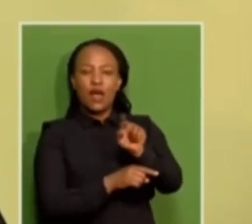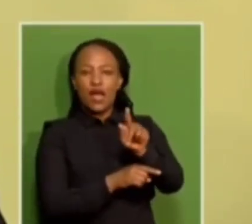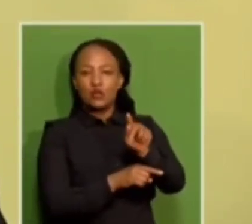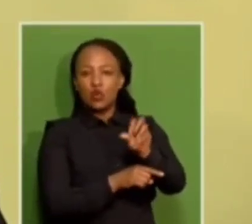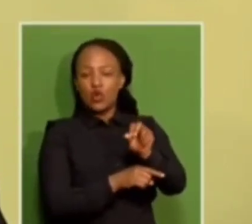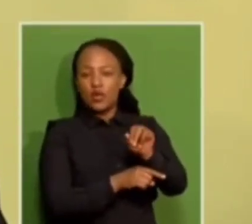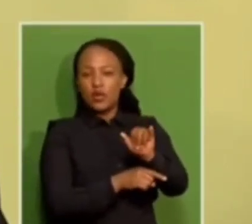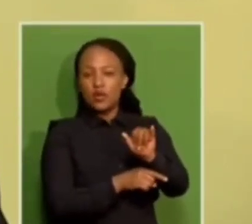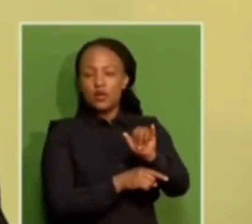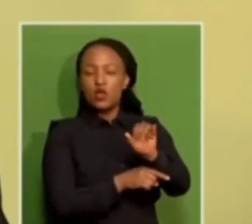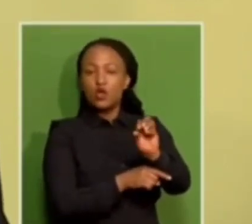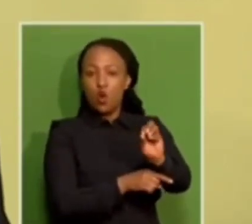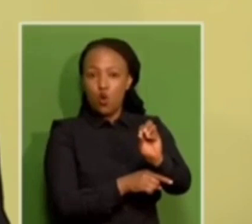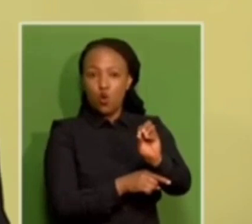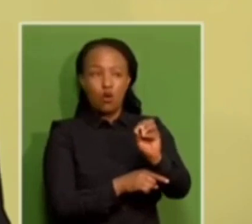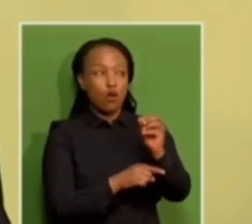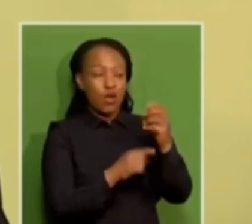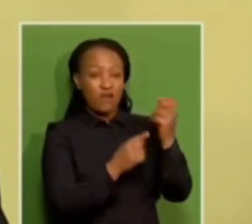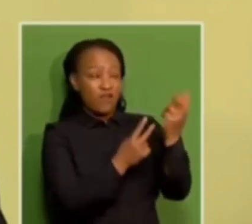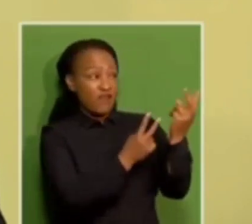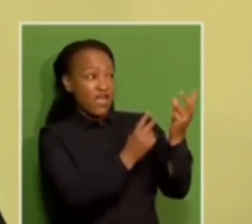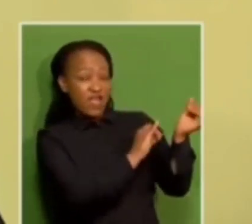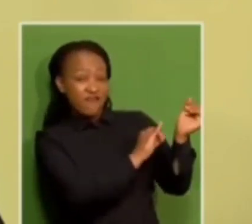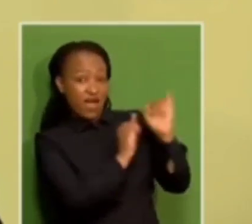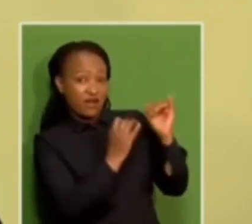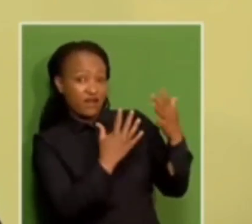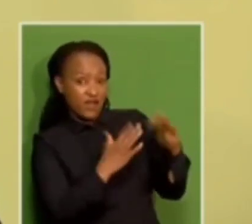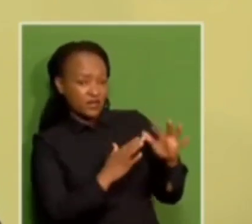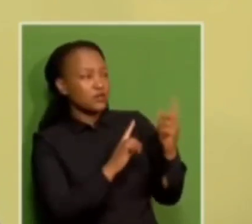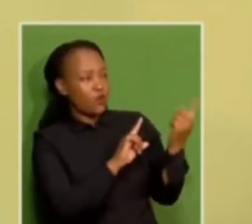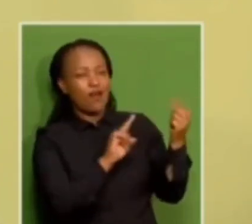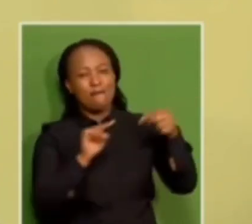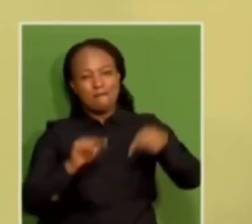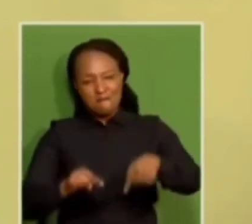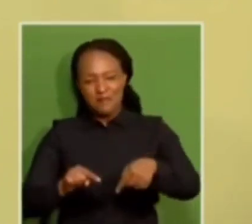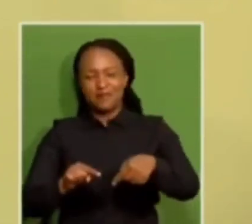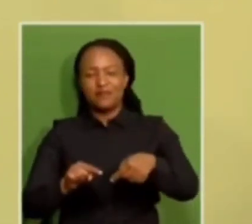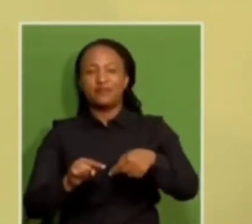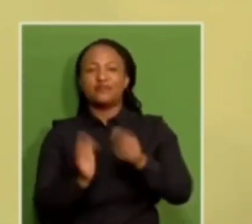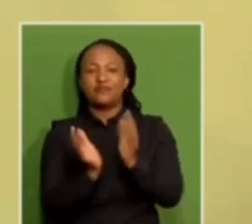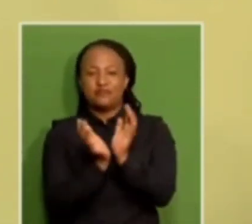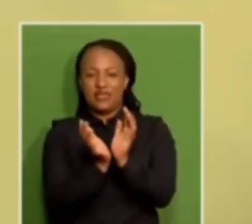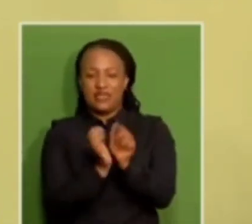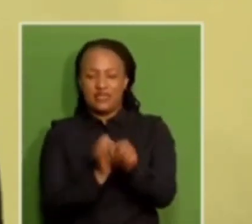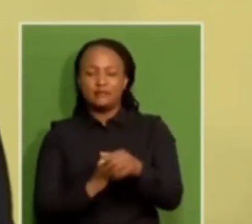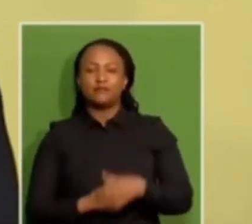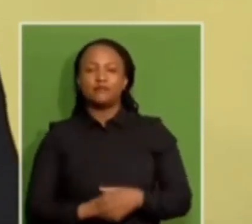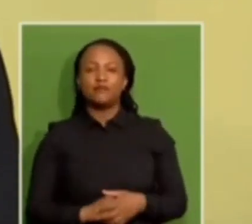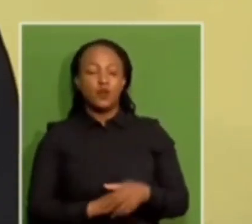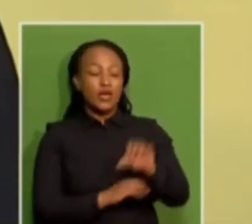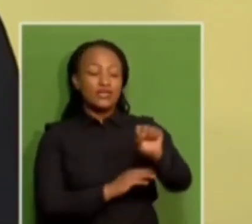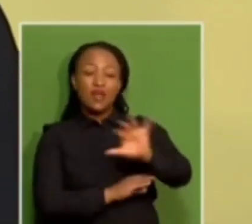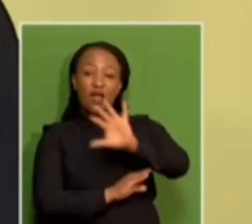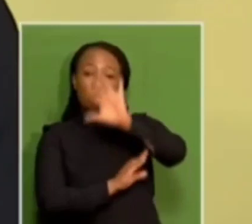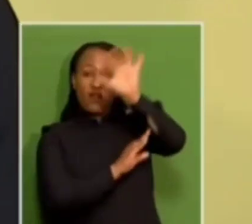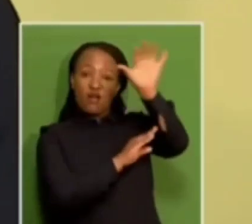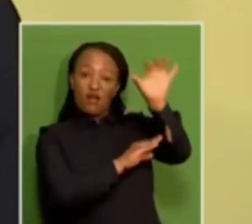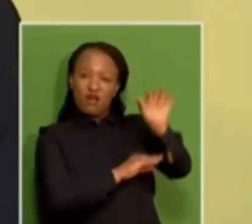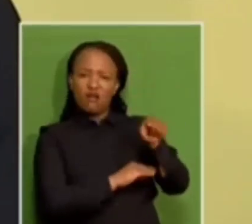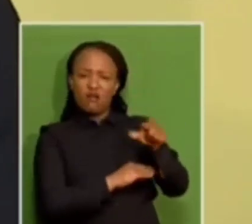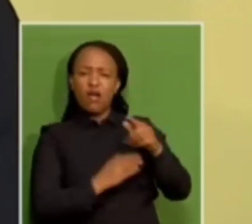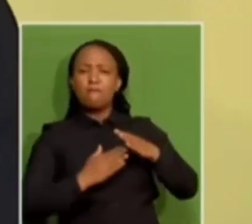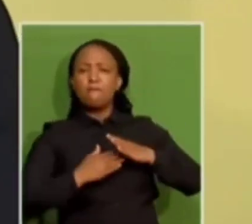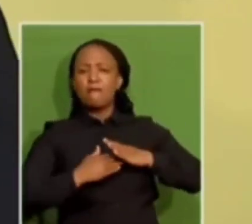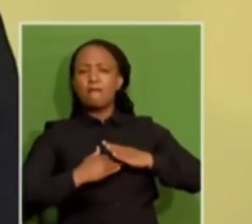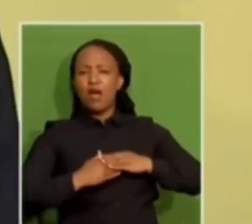guterres will be attending the brics summit at our invitation South Africa as a member of the community of